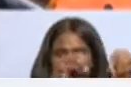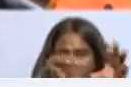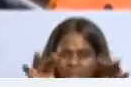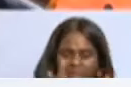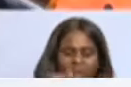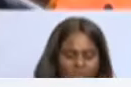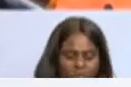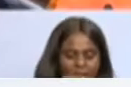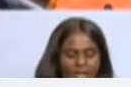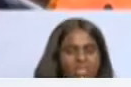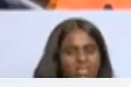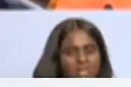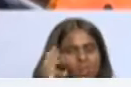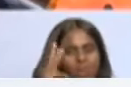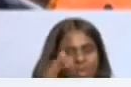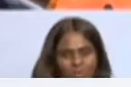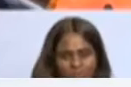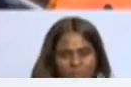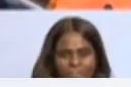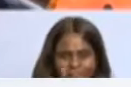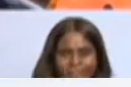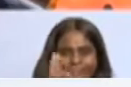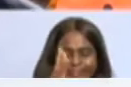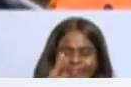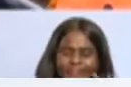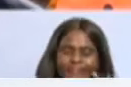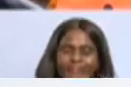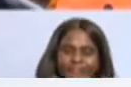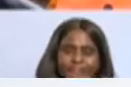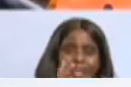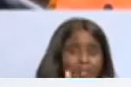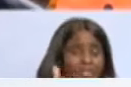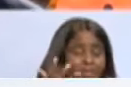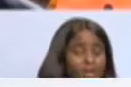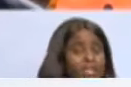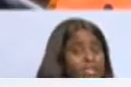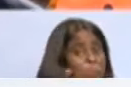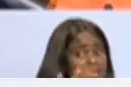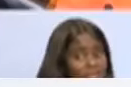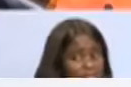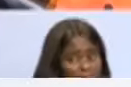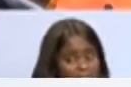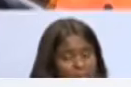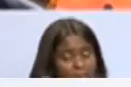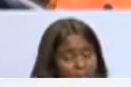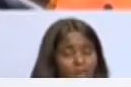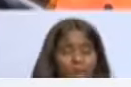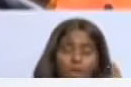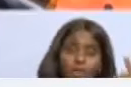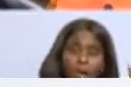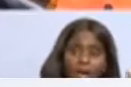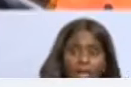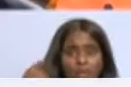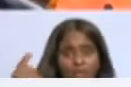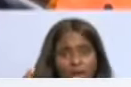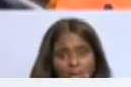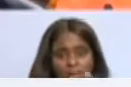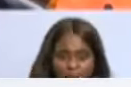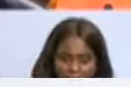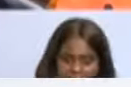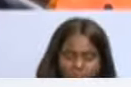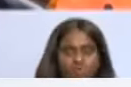working very hard to continue, if you like, clearing these one by one until all of